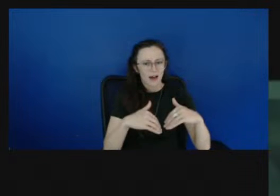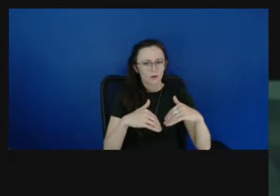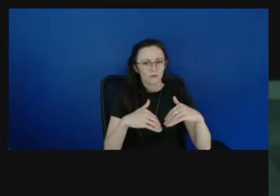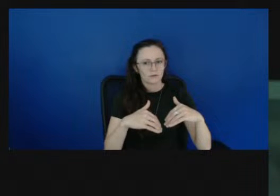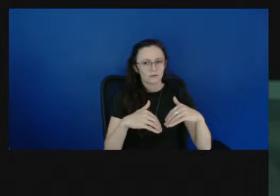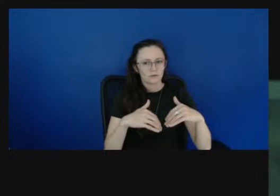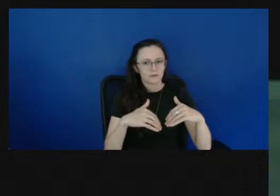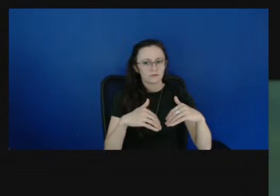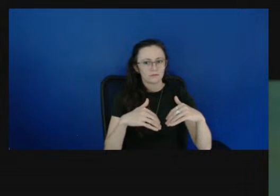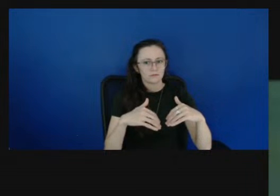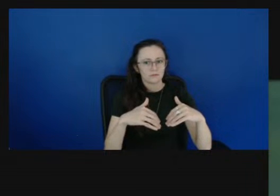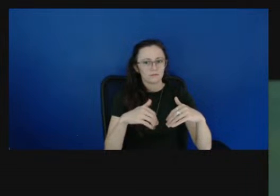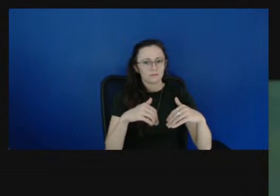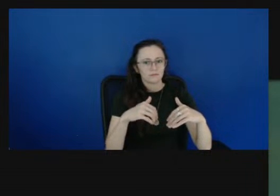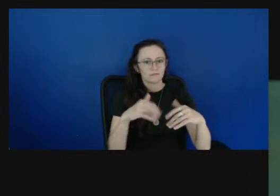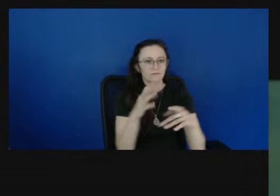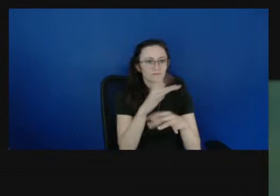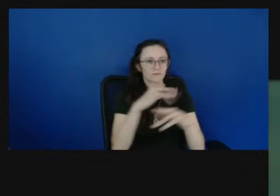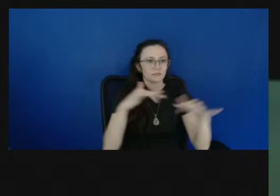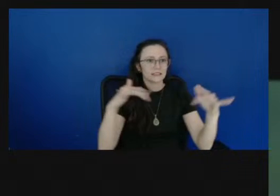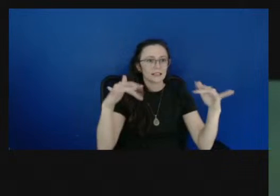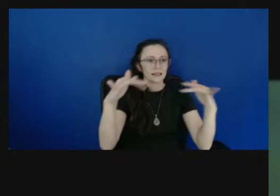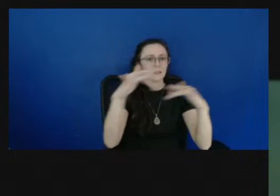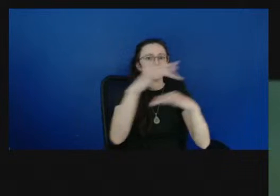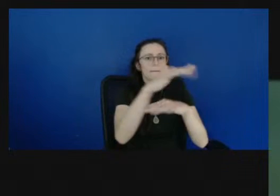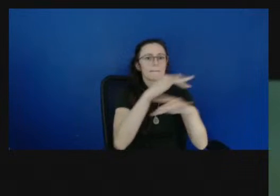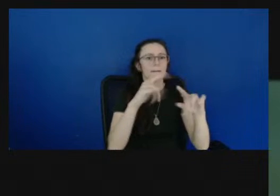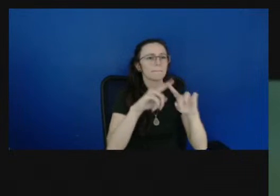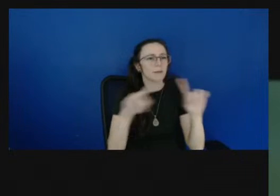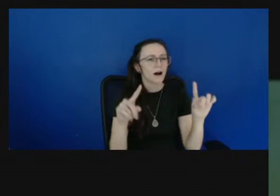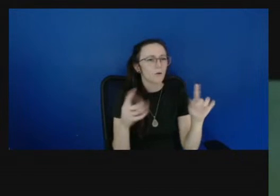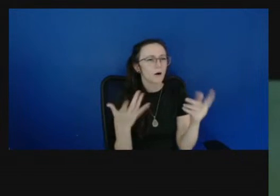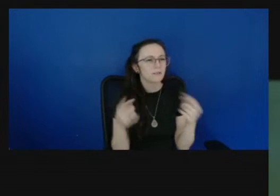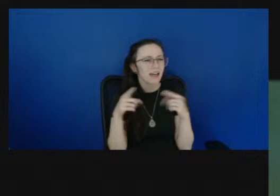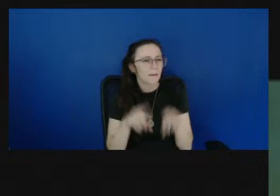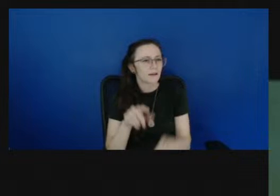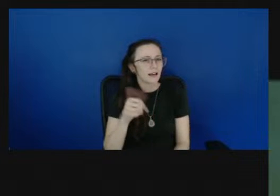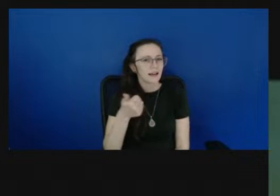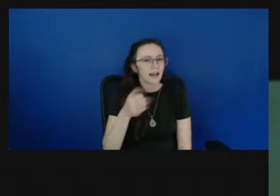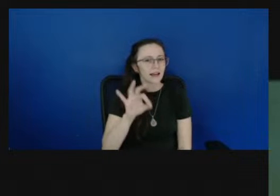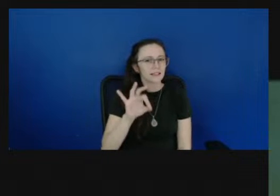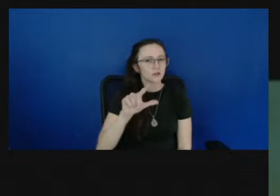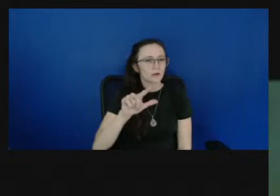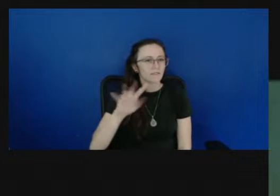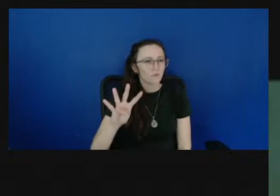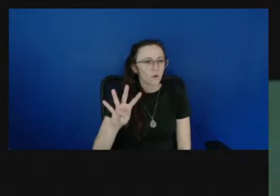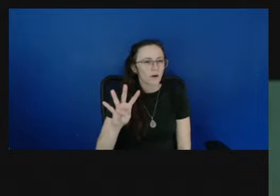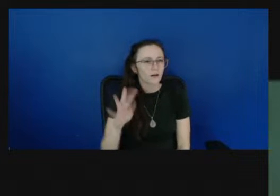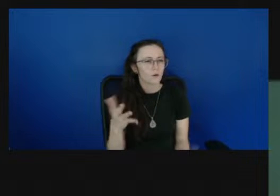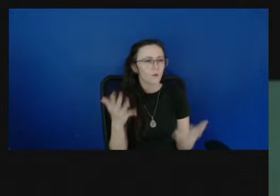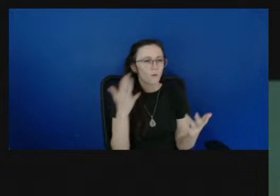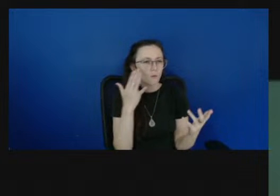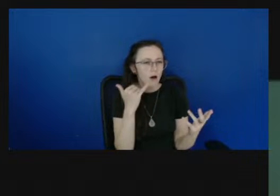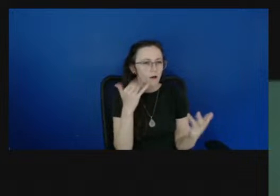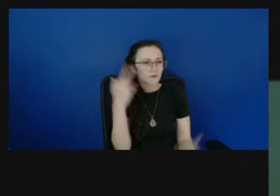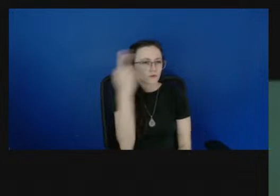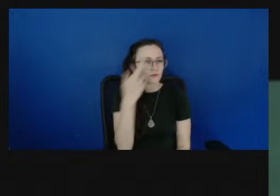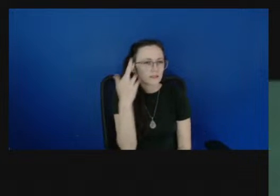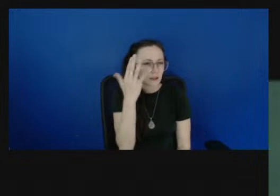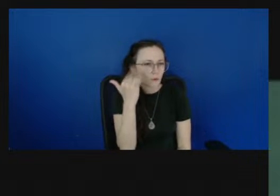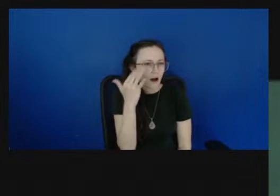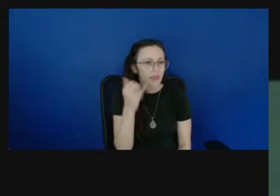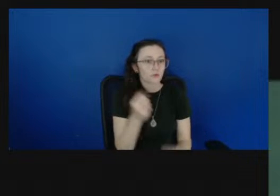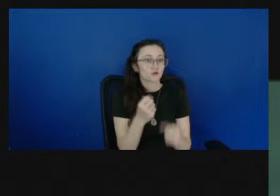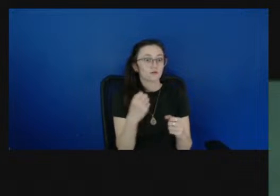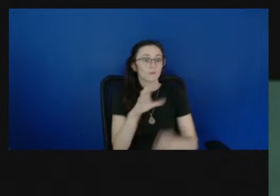consistent with the model. But then what was going on in 1924? What accounts for the powerful explosions in 1924,